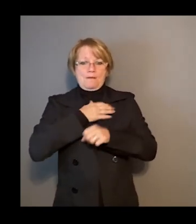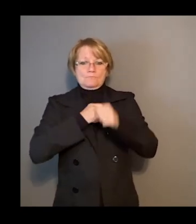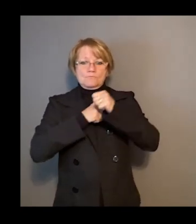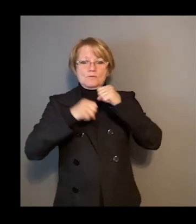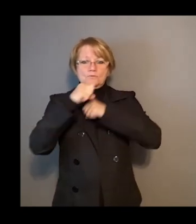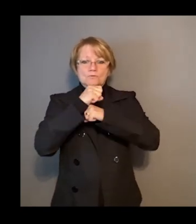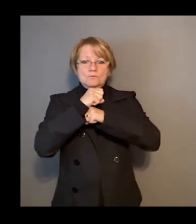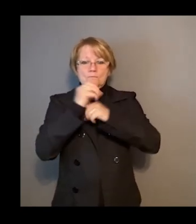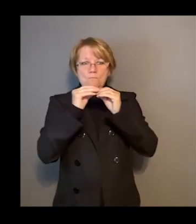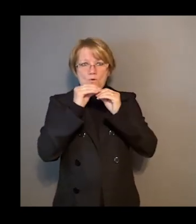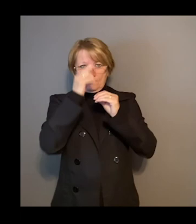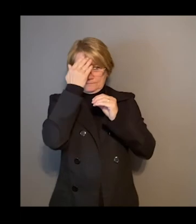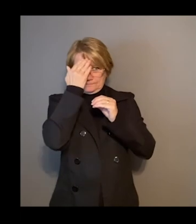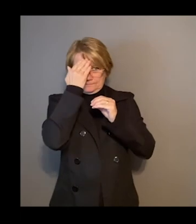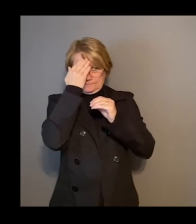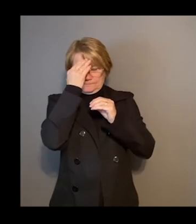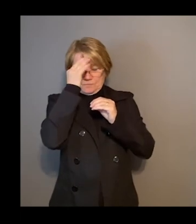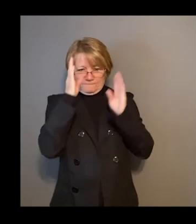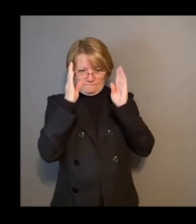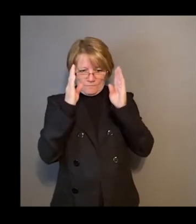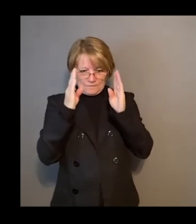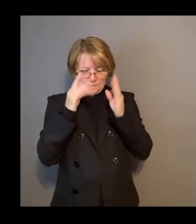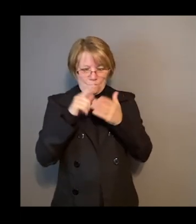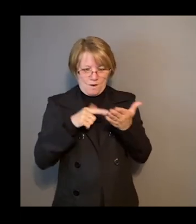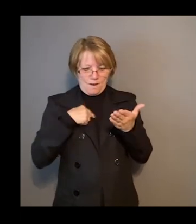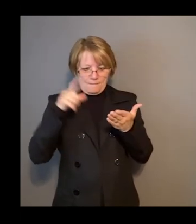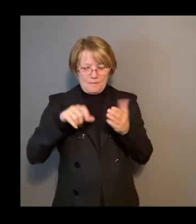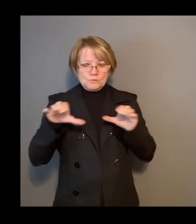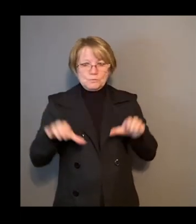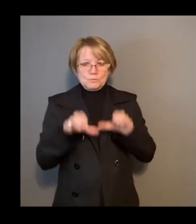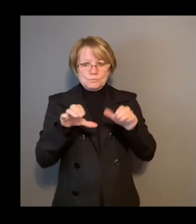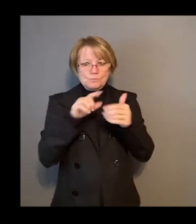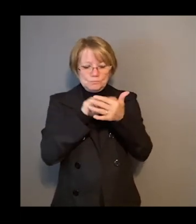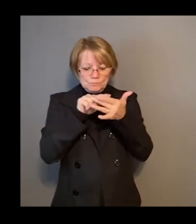I have to do in order to get to where I want to get.